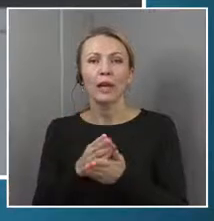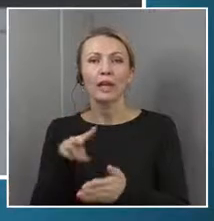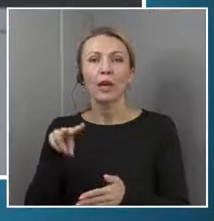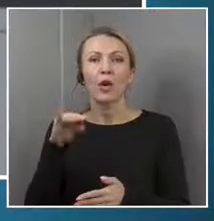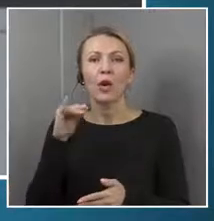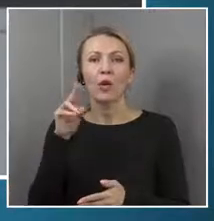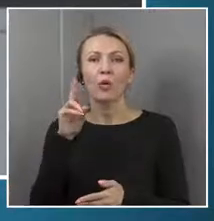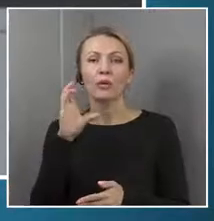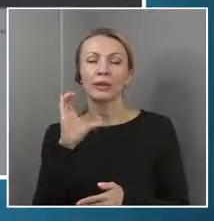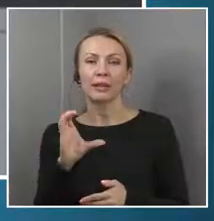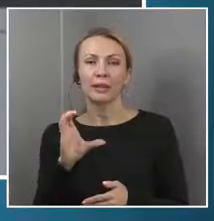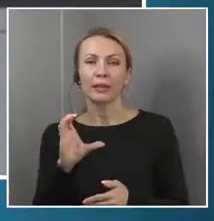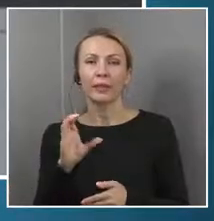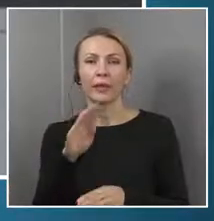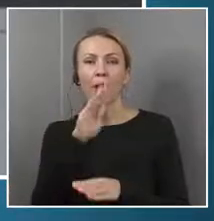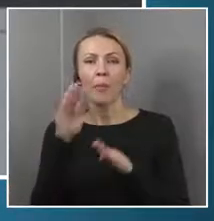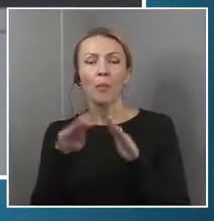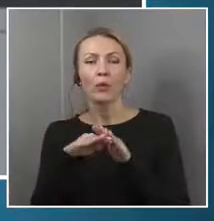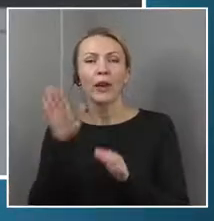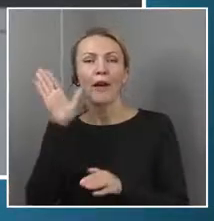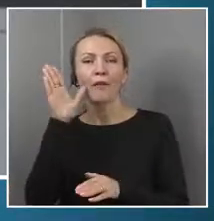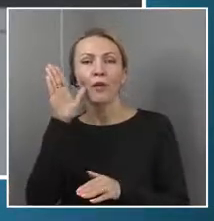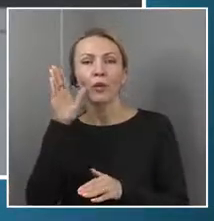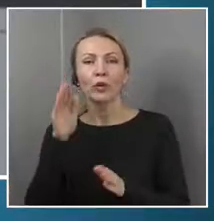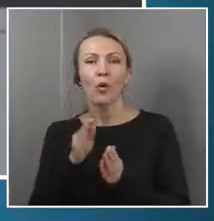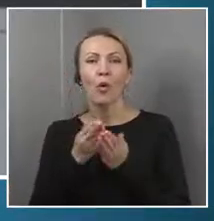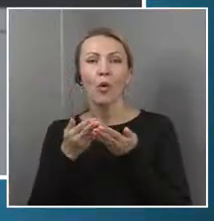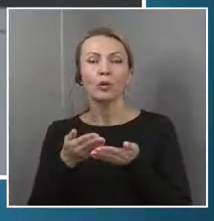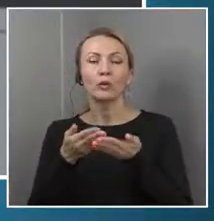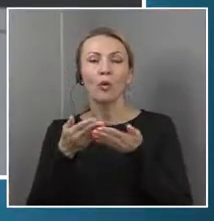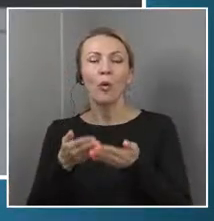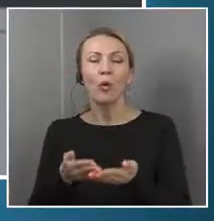most expensive segment of the